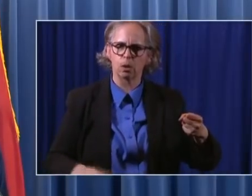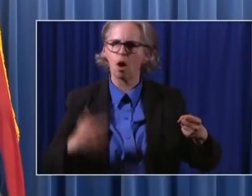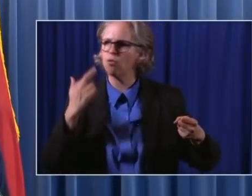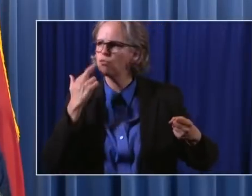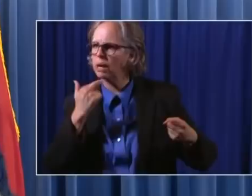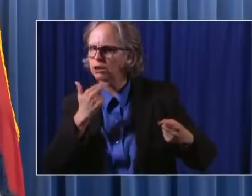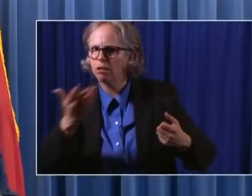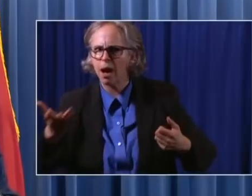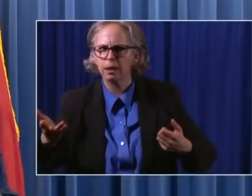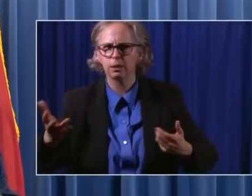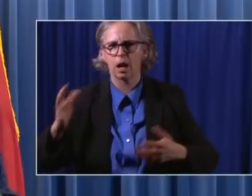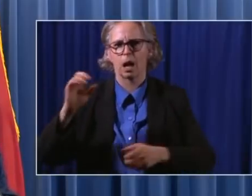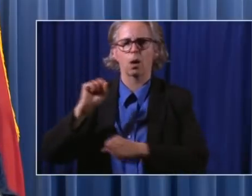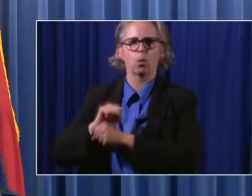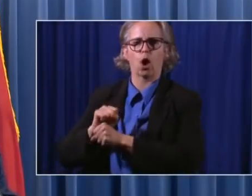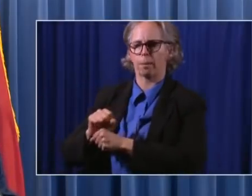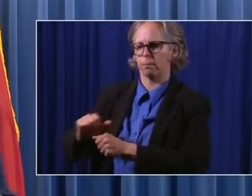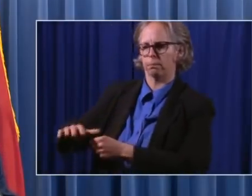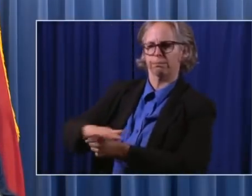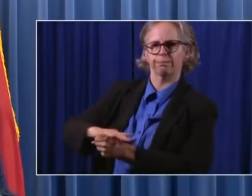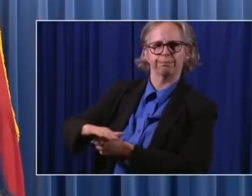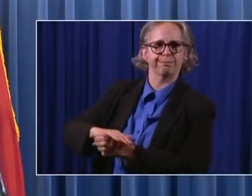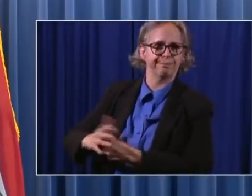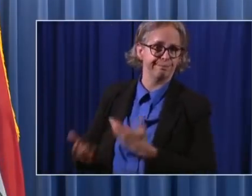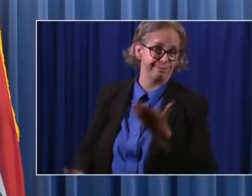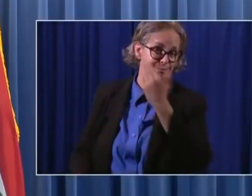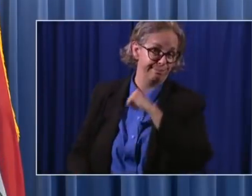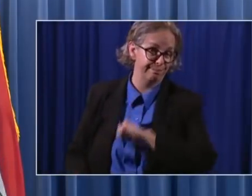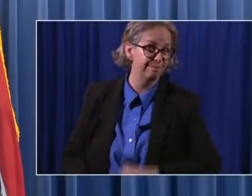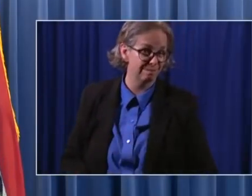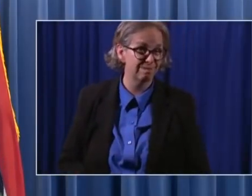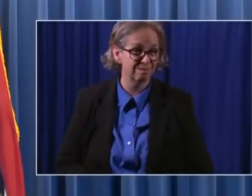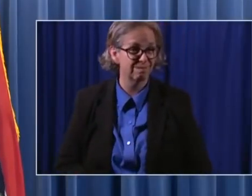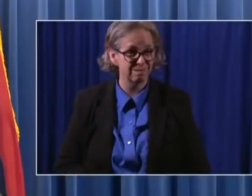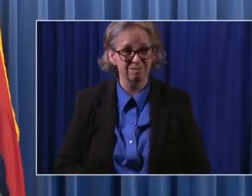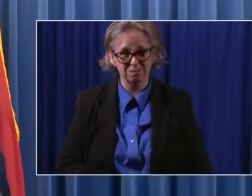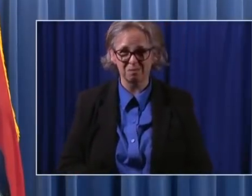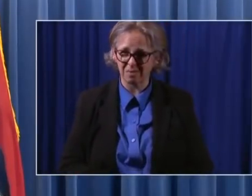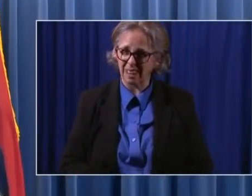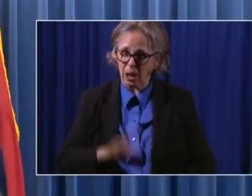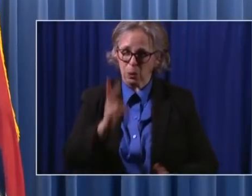So those are the counties, as we said, that are red.